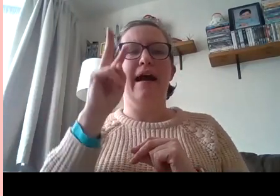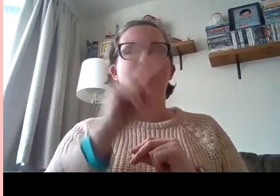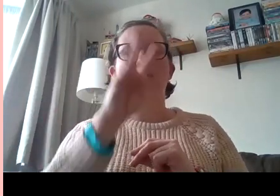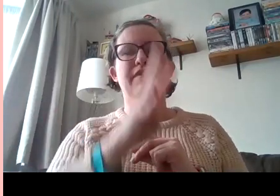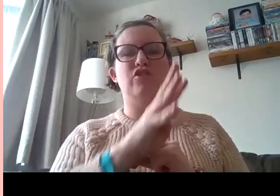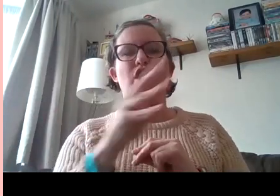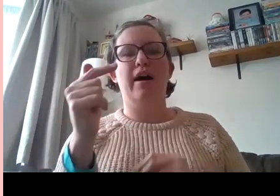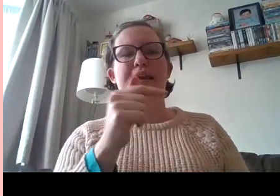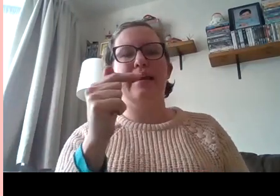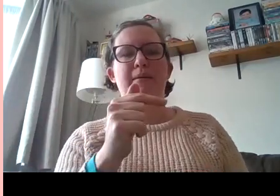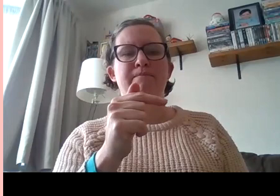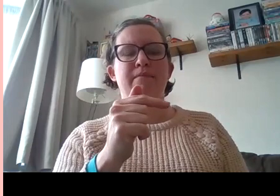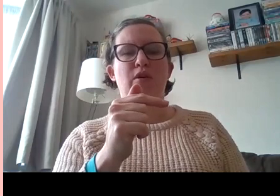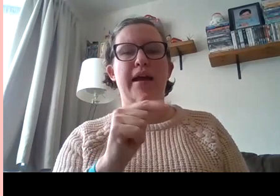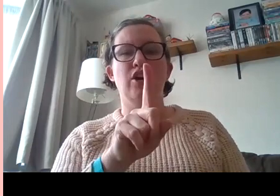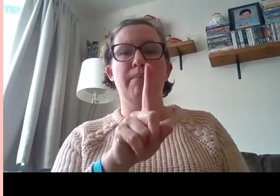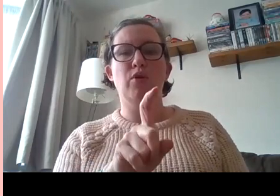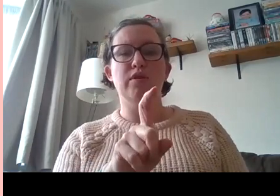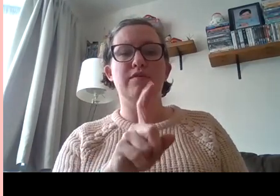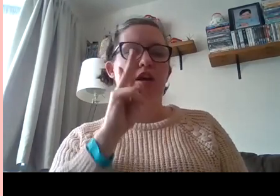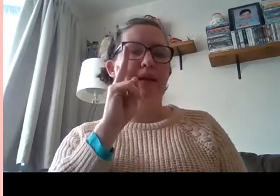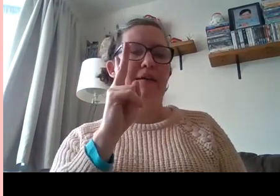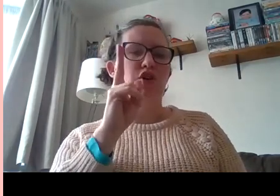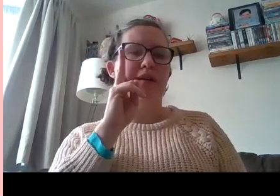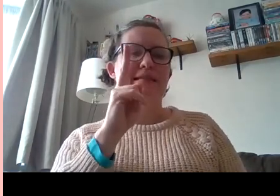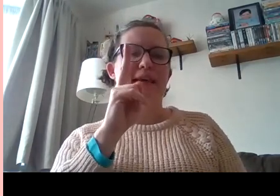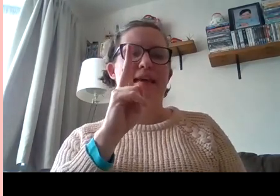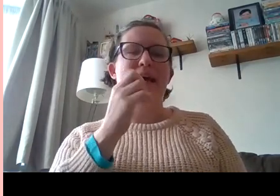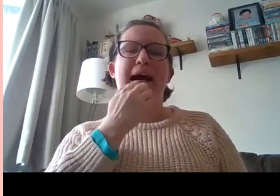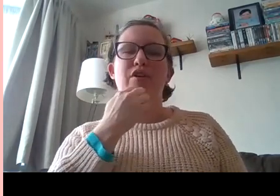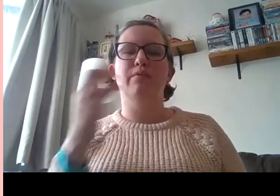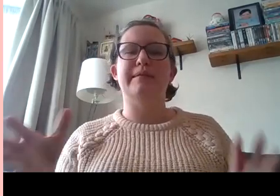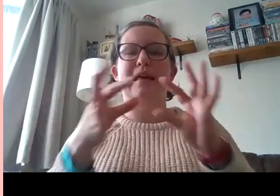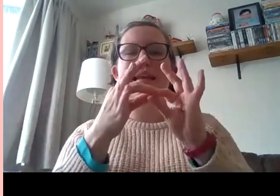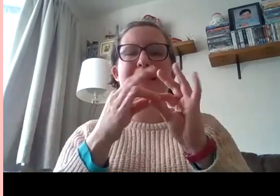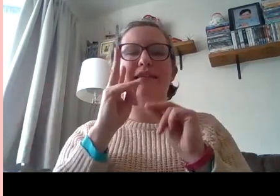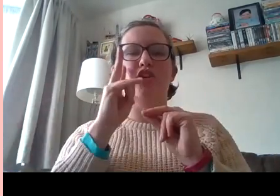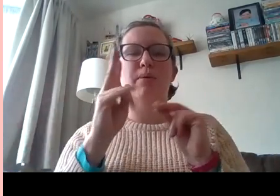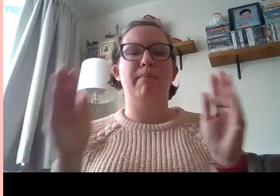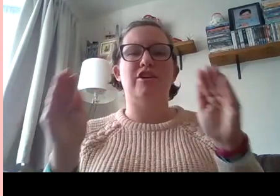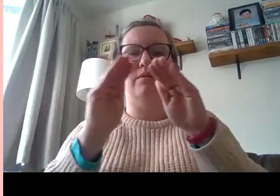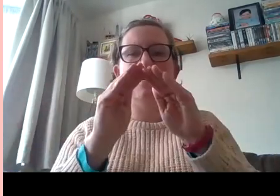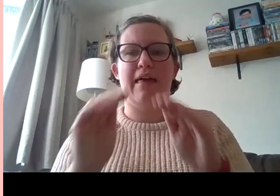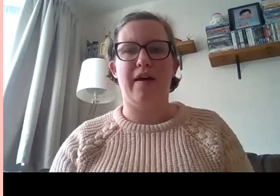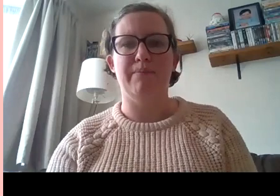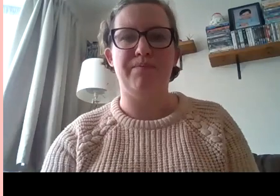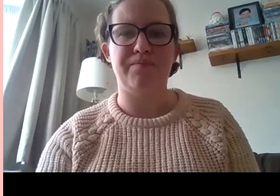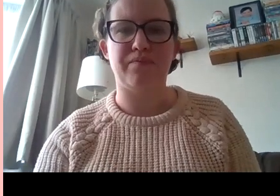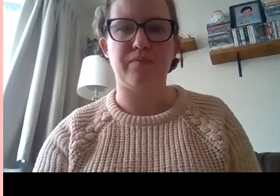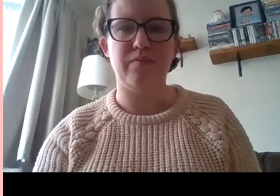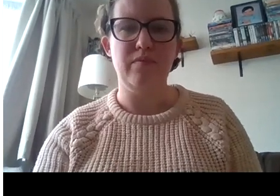okay? Have a look at this chart here, okay? You can pause the video and have a look and see how the numbers are linked and you can match them